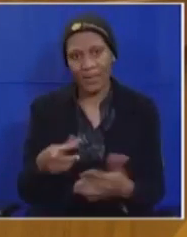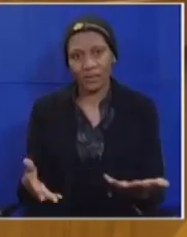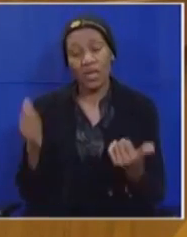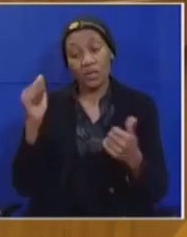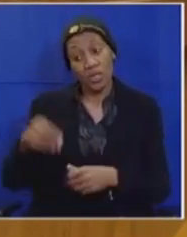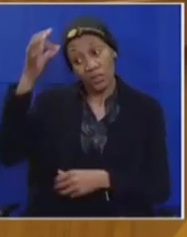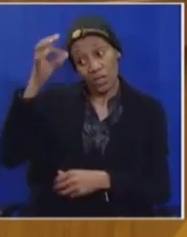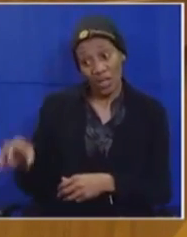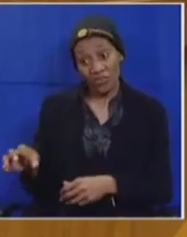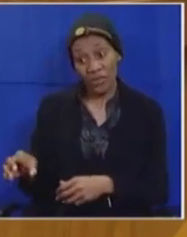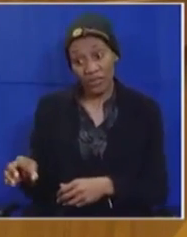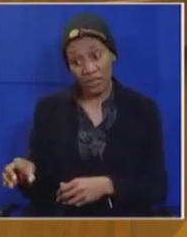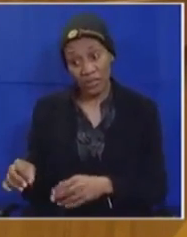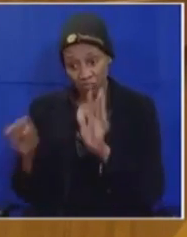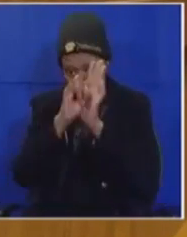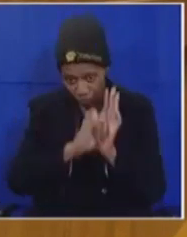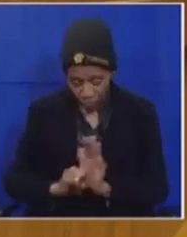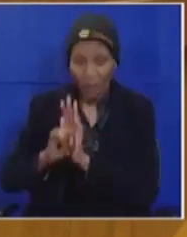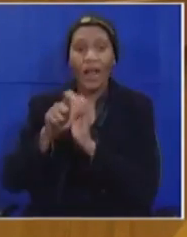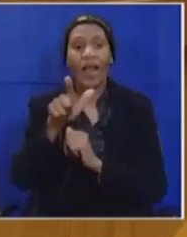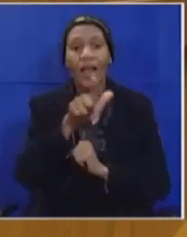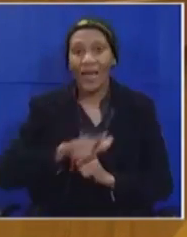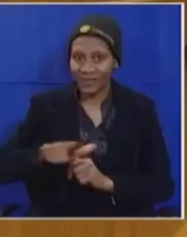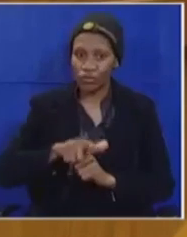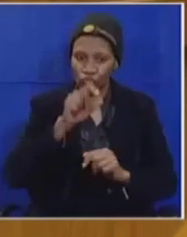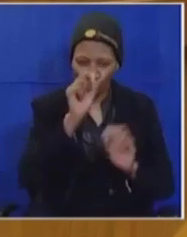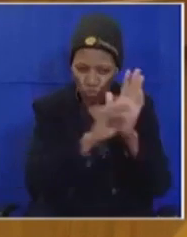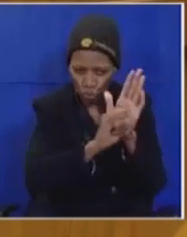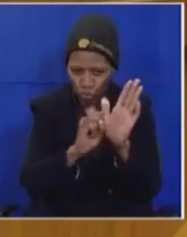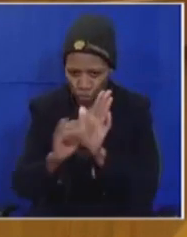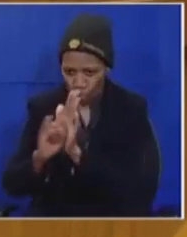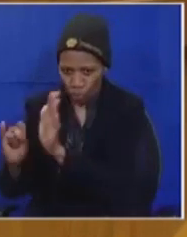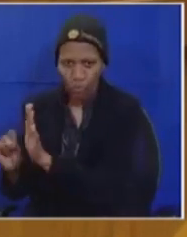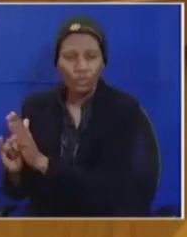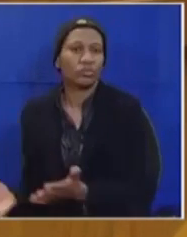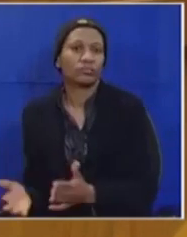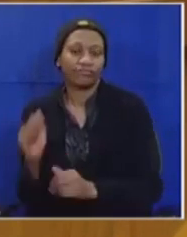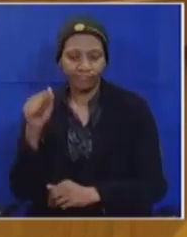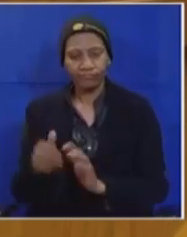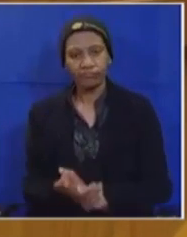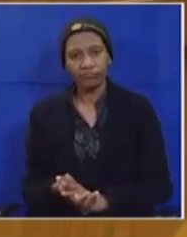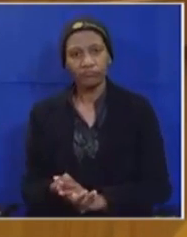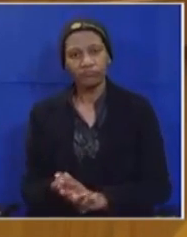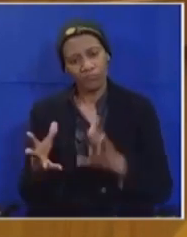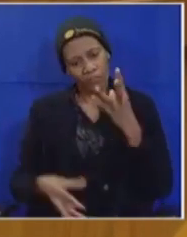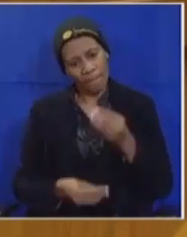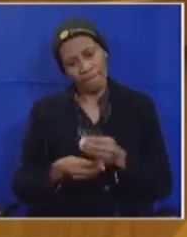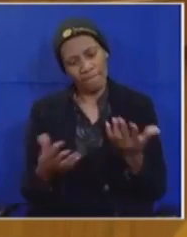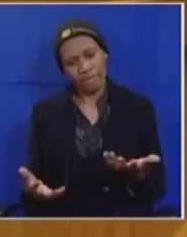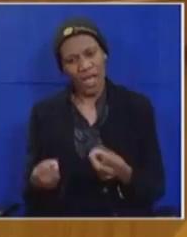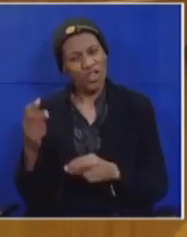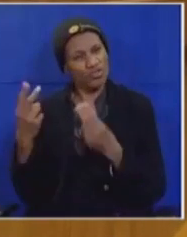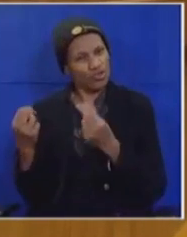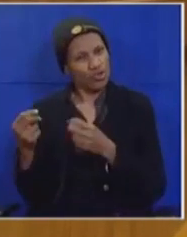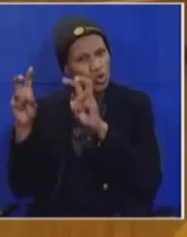government land and identify a number of pieces of land. And let me say, one of the issues that are coming up